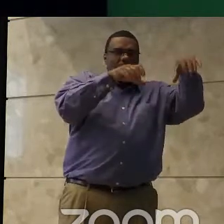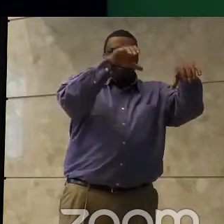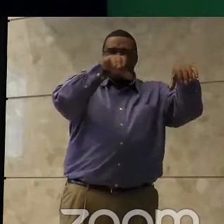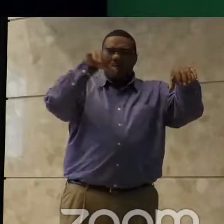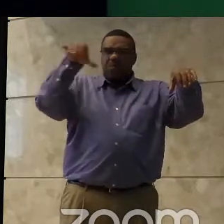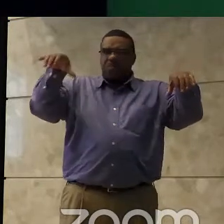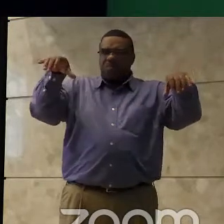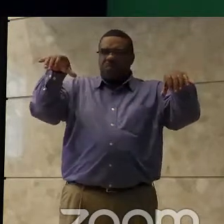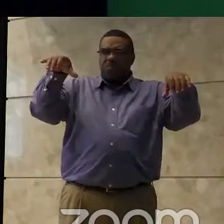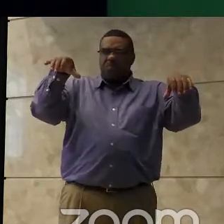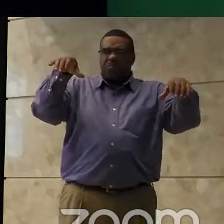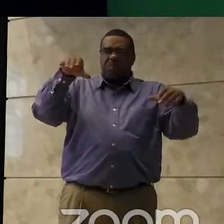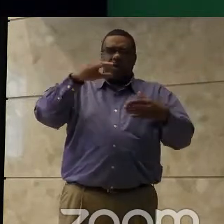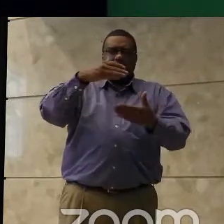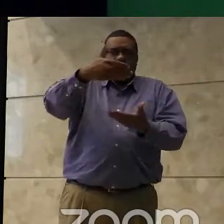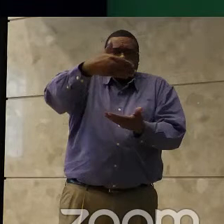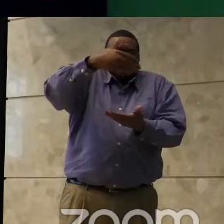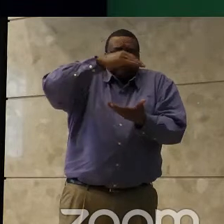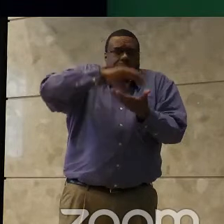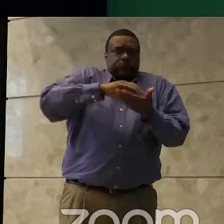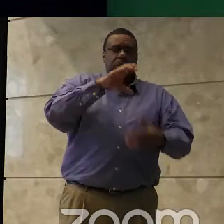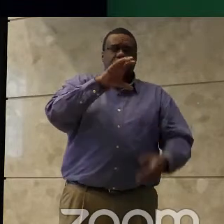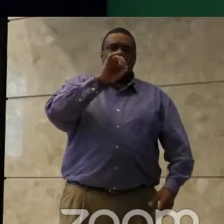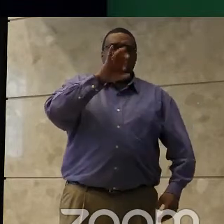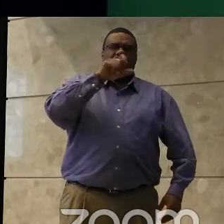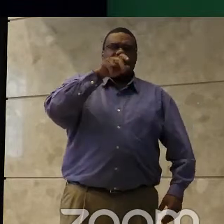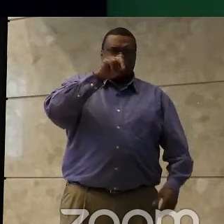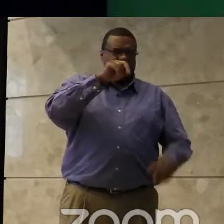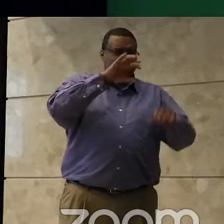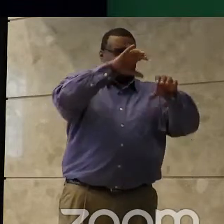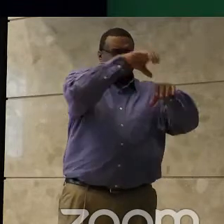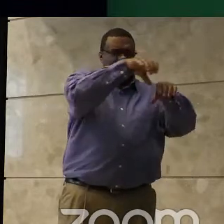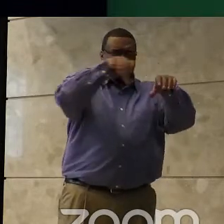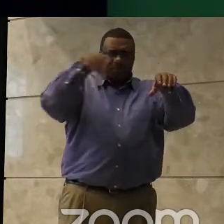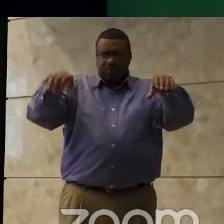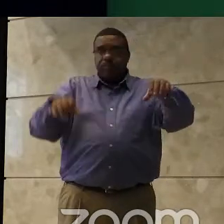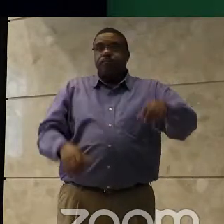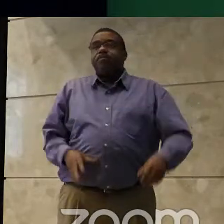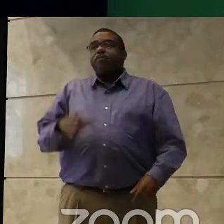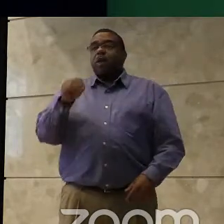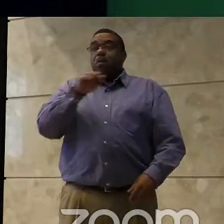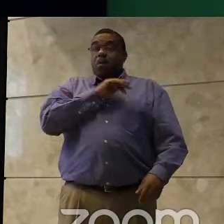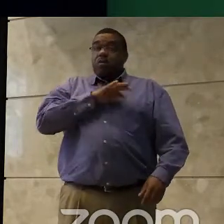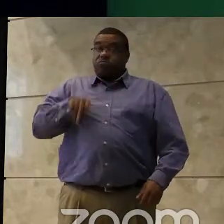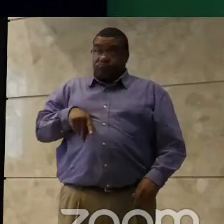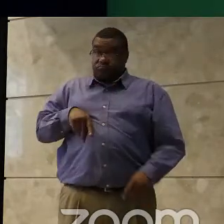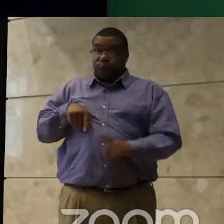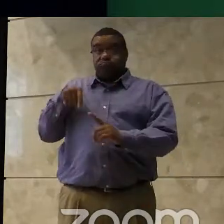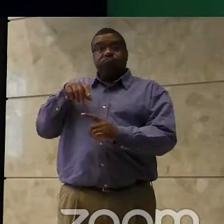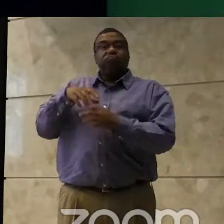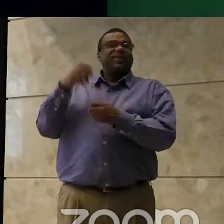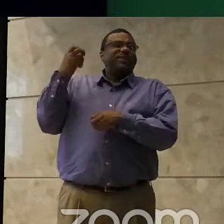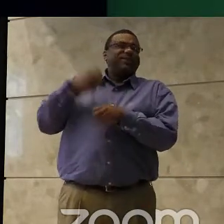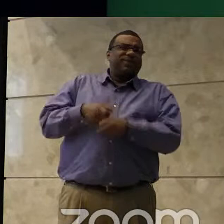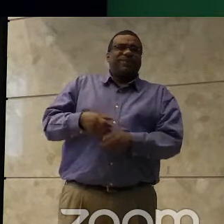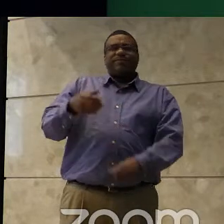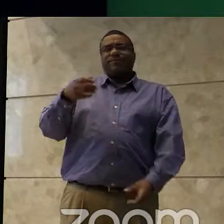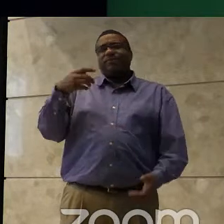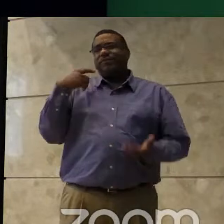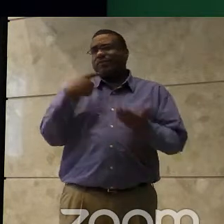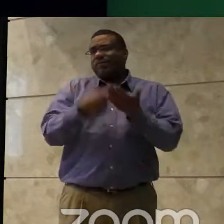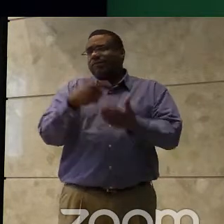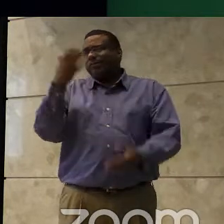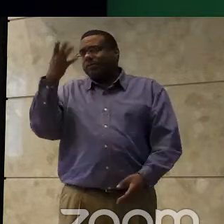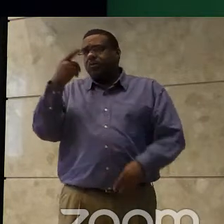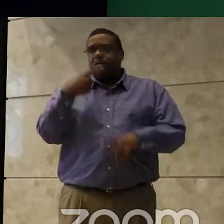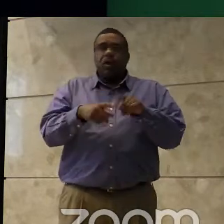agreed, of the four, to be funeralized together. And Dr. King said, and it's hard to talk about, but I